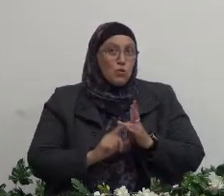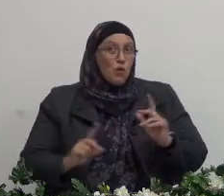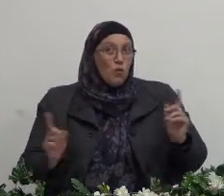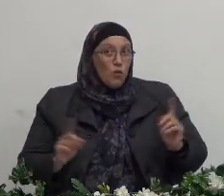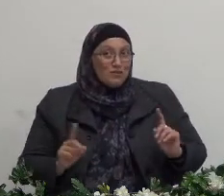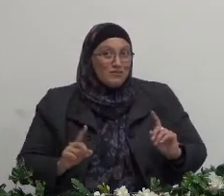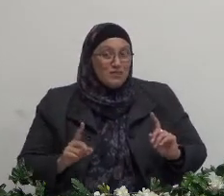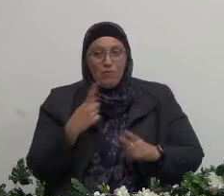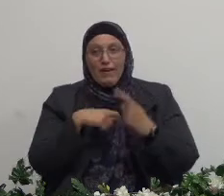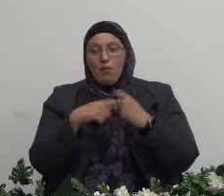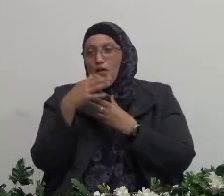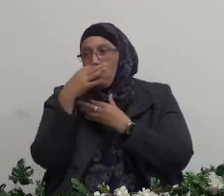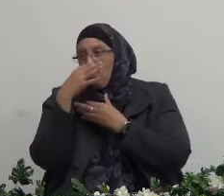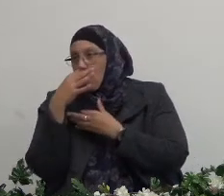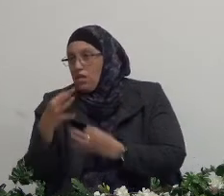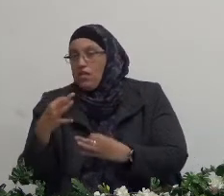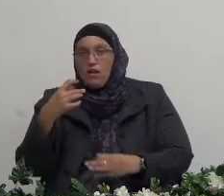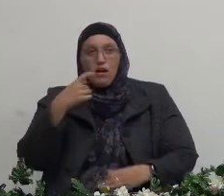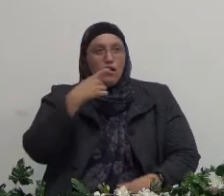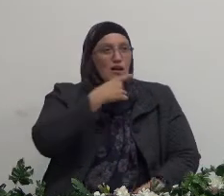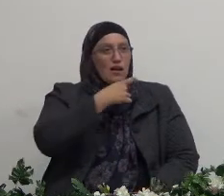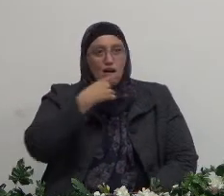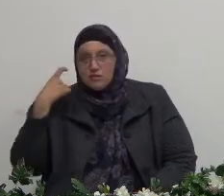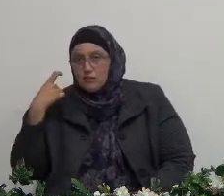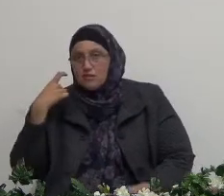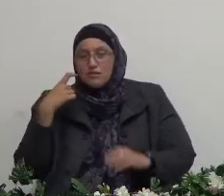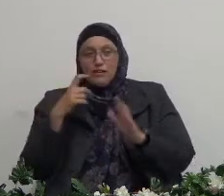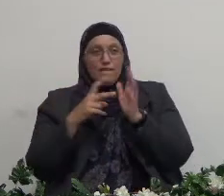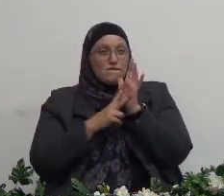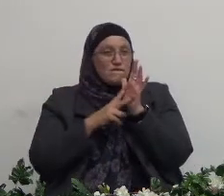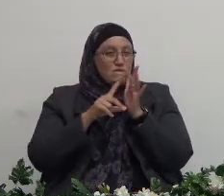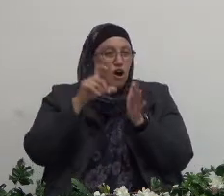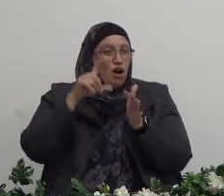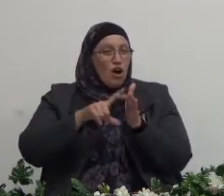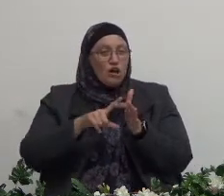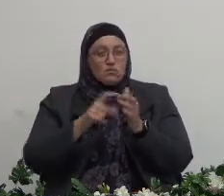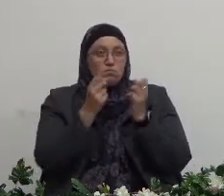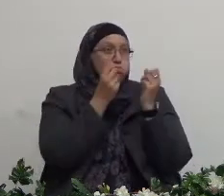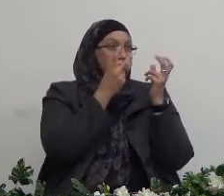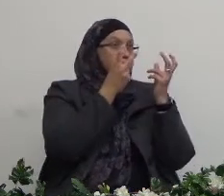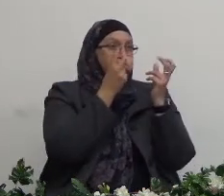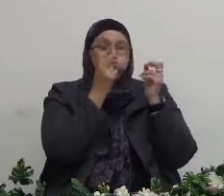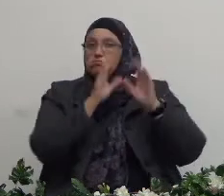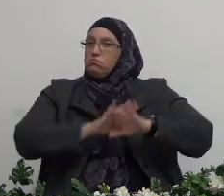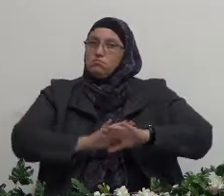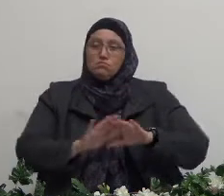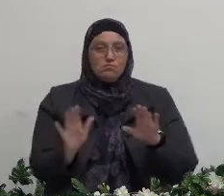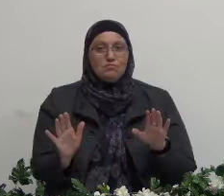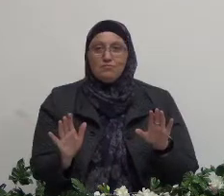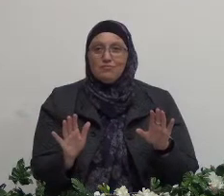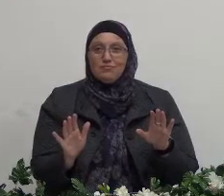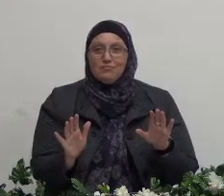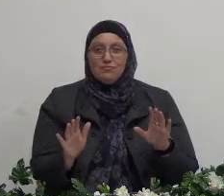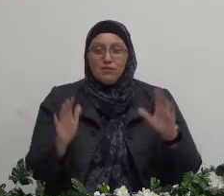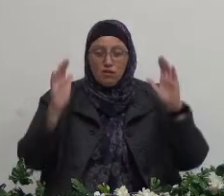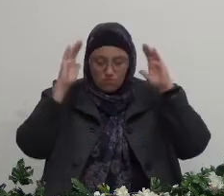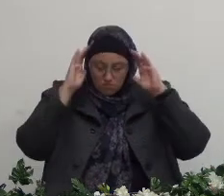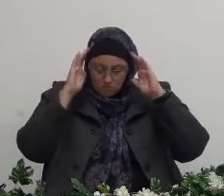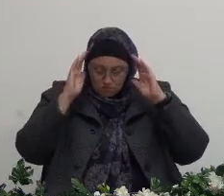It's supposed to prevent me from immorality. So if I'm someone that prays and continues to